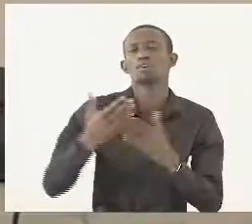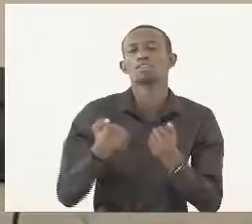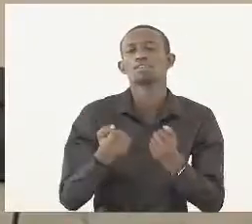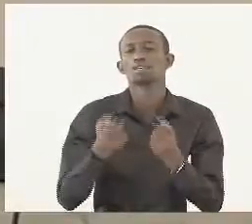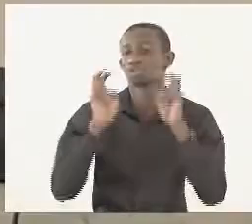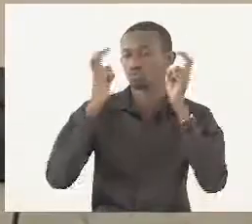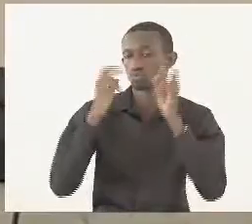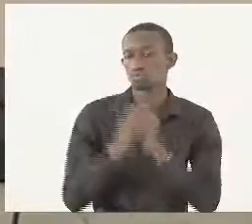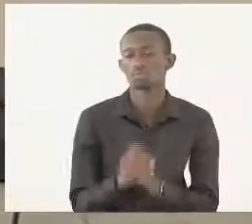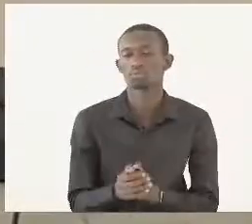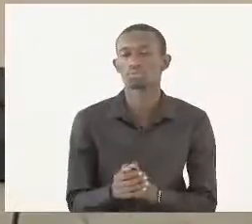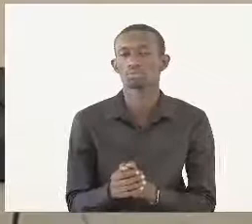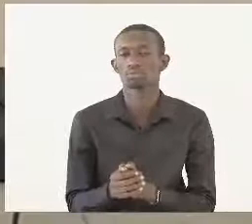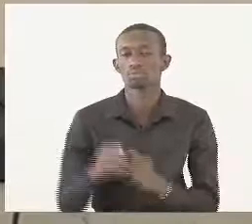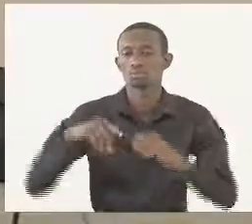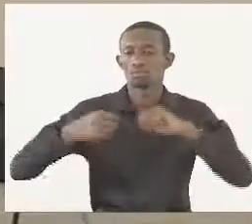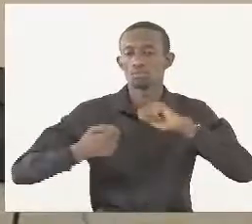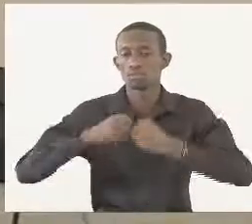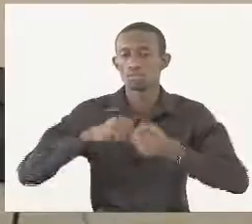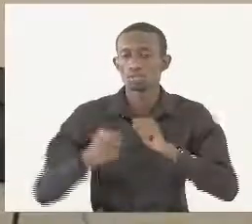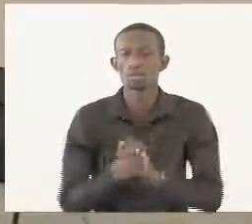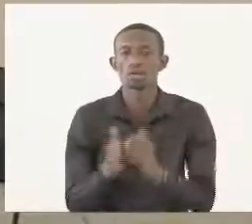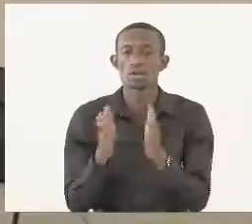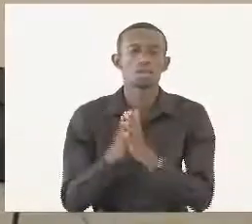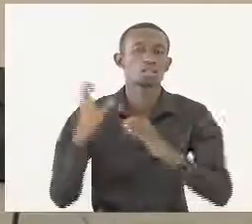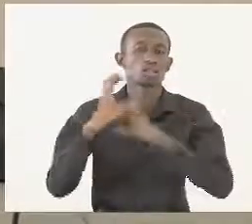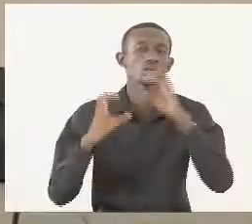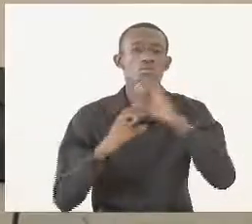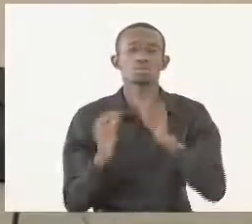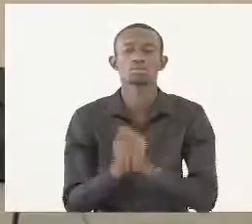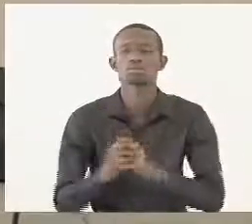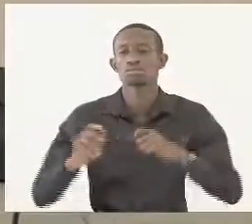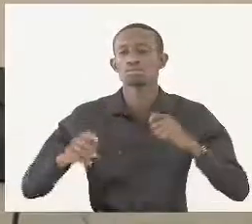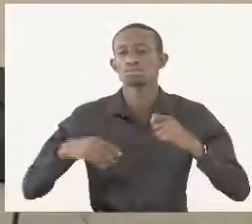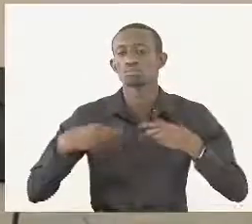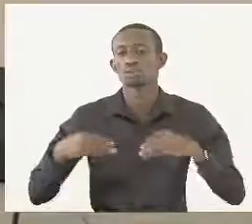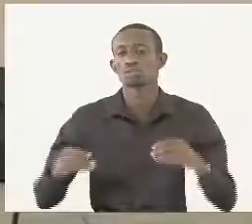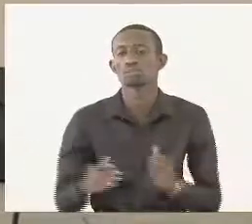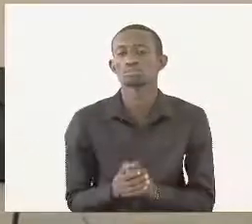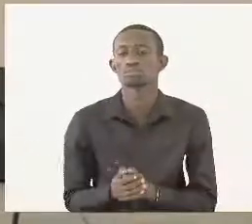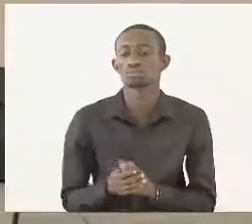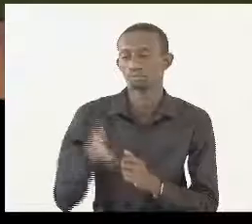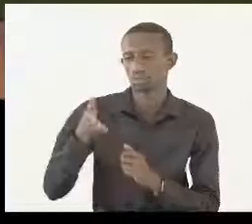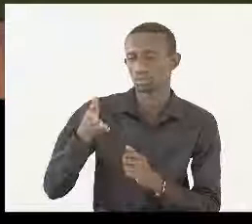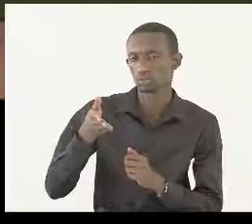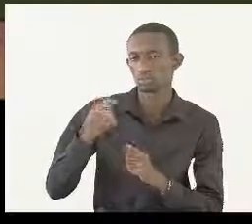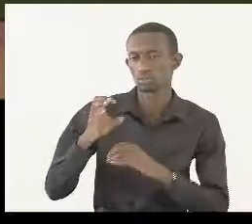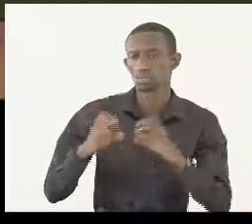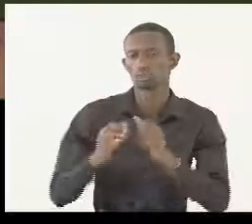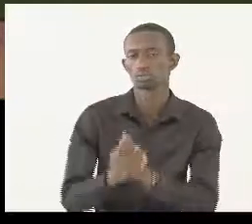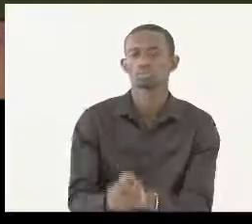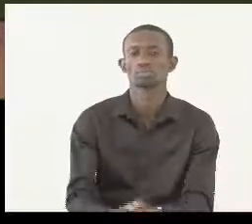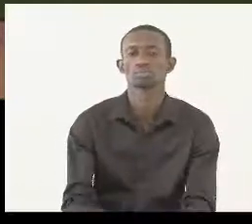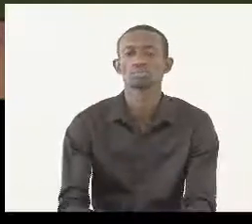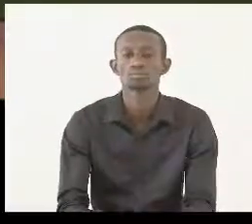the physical and chemical properties of the compounds of these alkali metals.